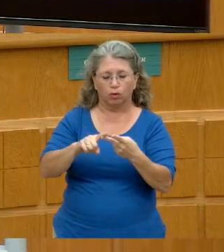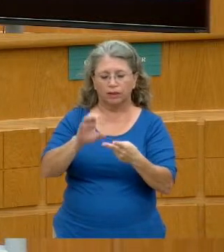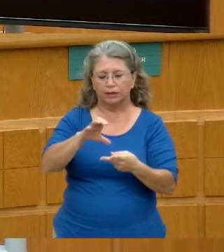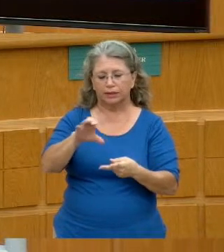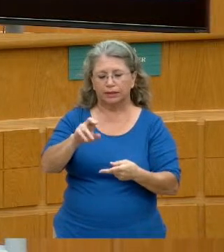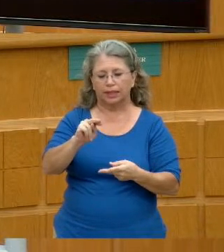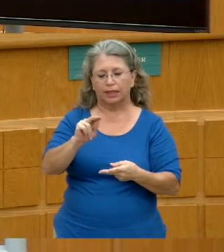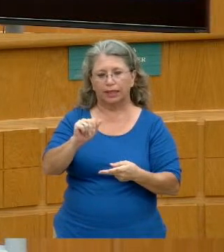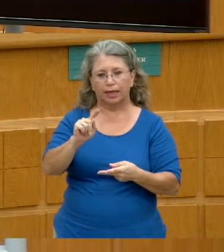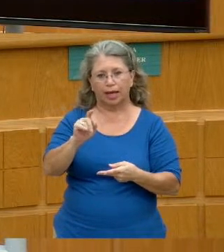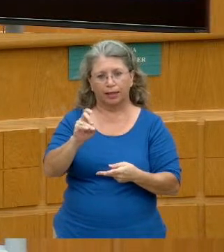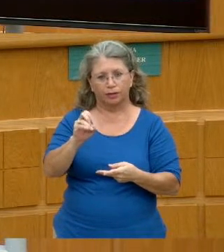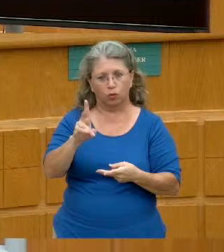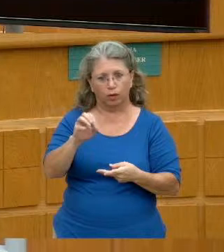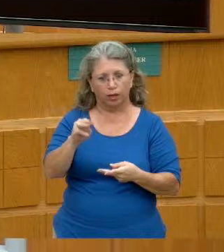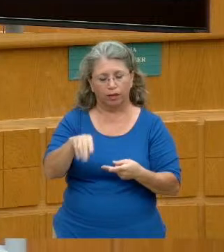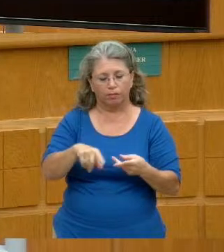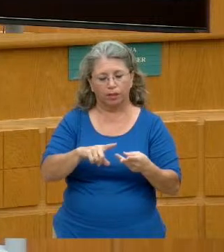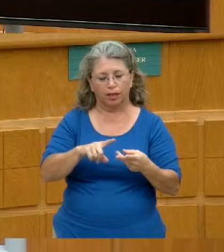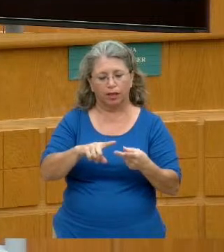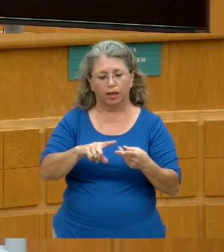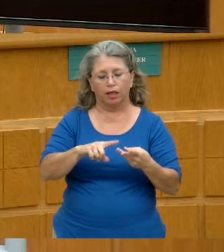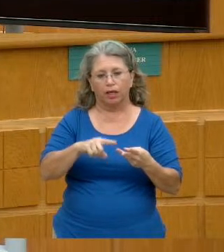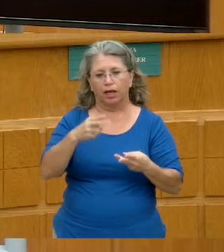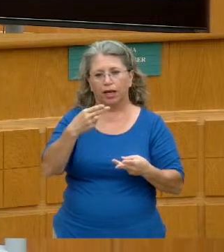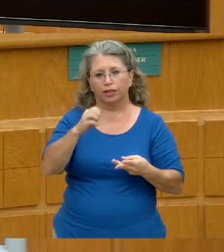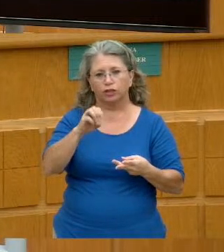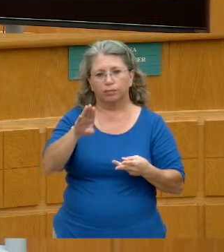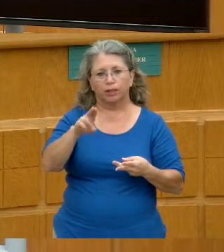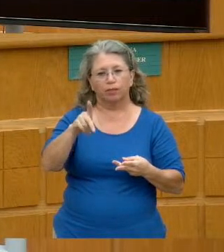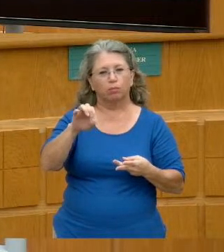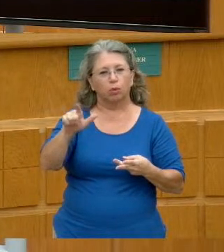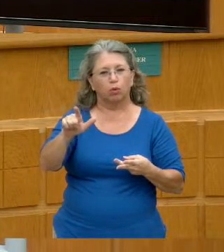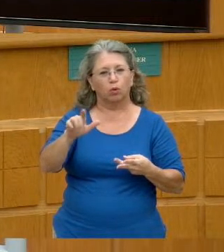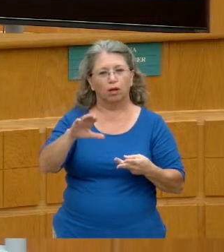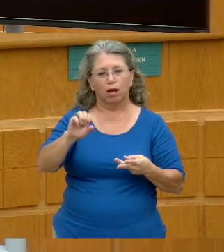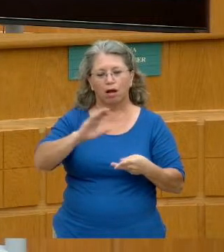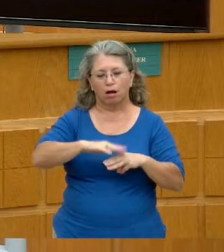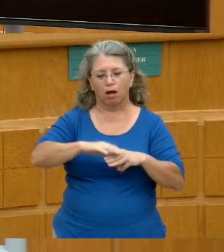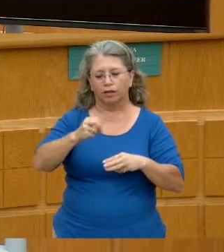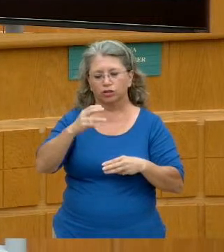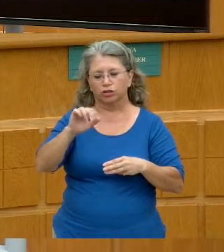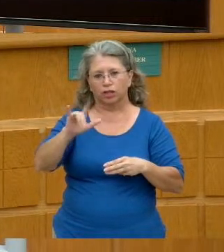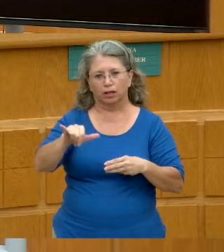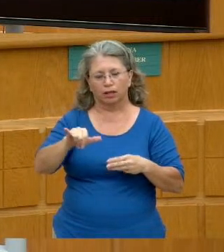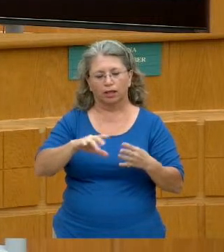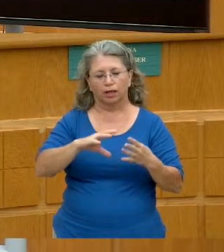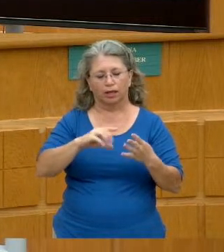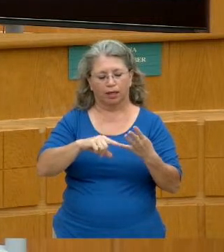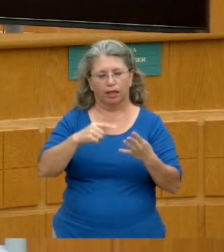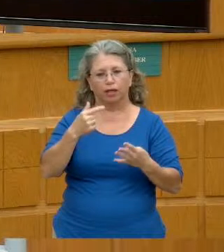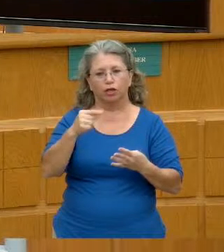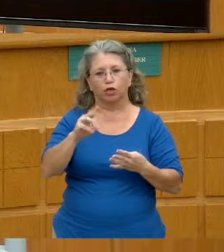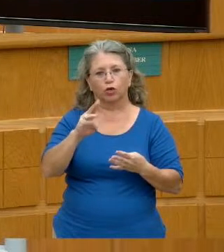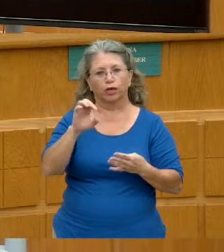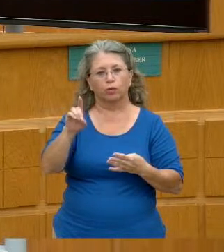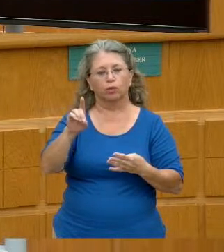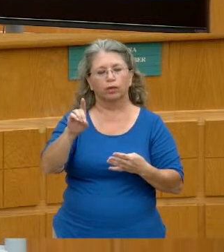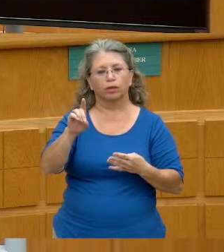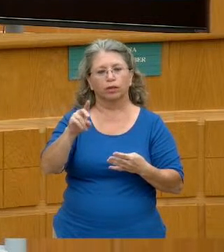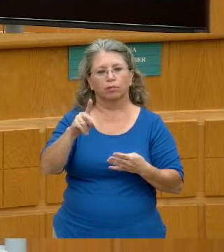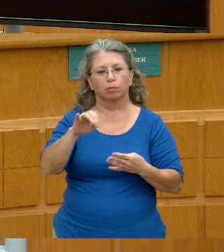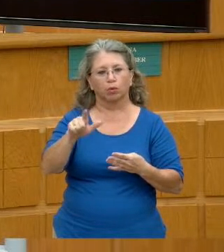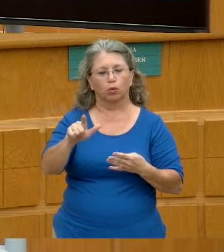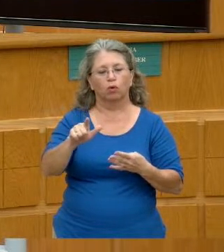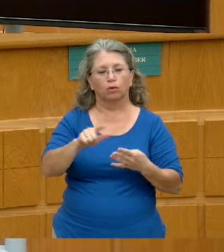Natatorium, the HEB Pool on Shelley Street, and then Greenwood Pool on Greenwood Drive. Those 4